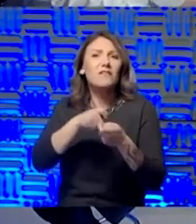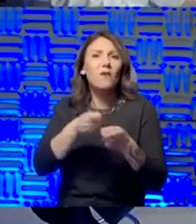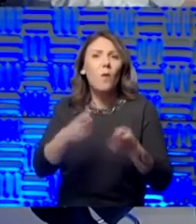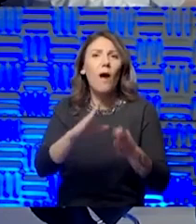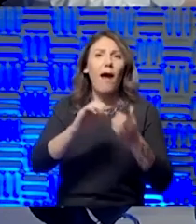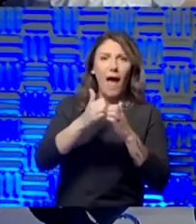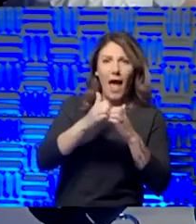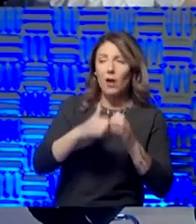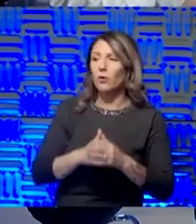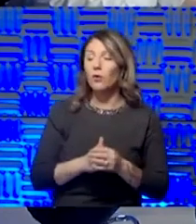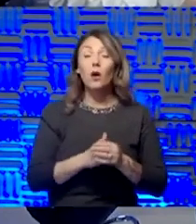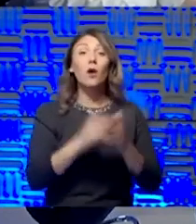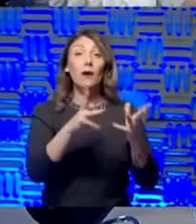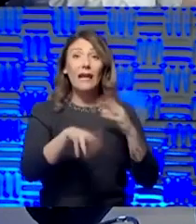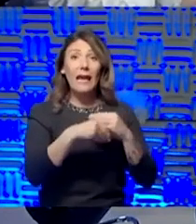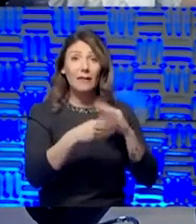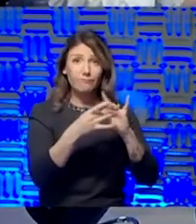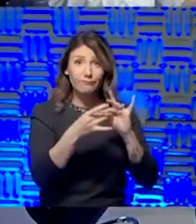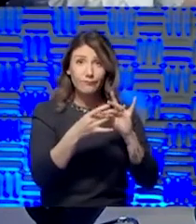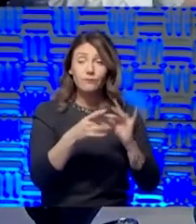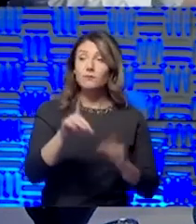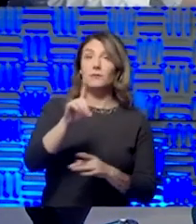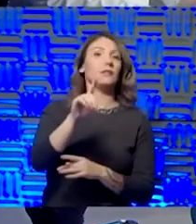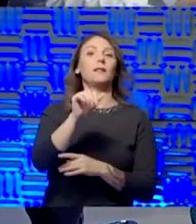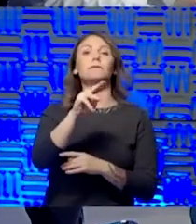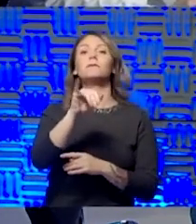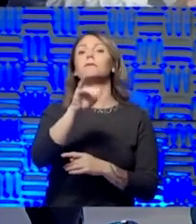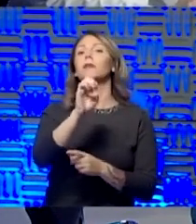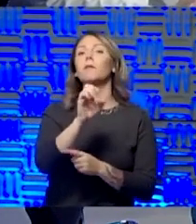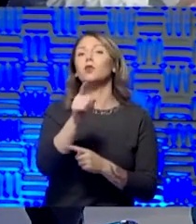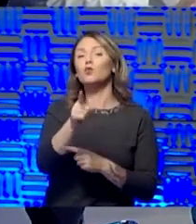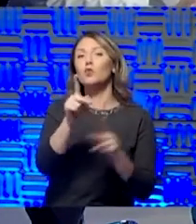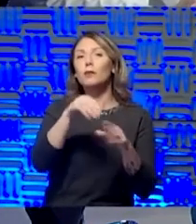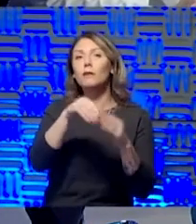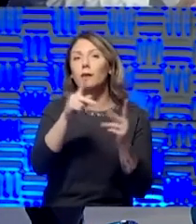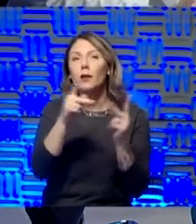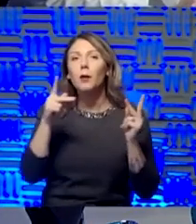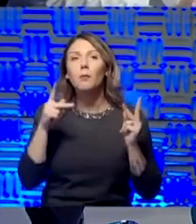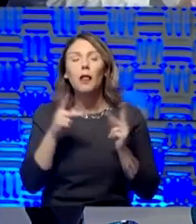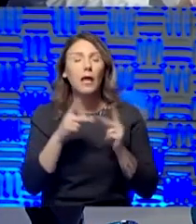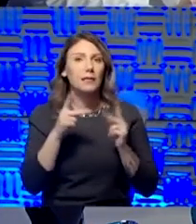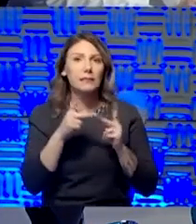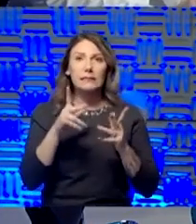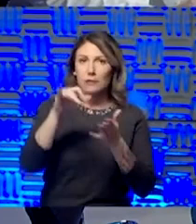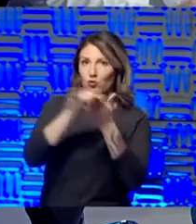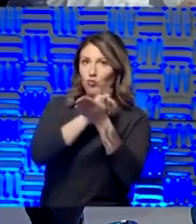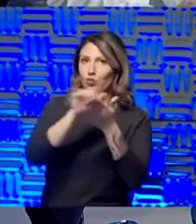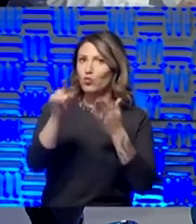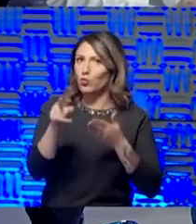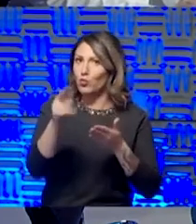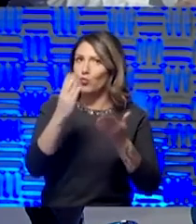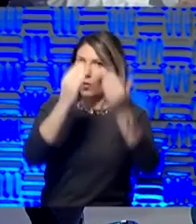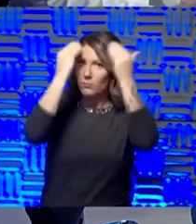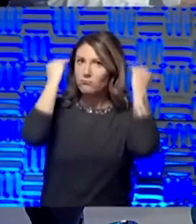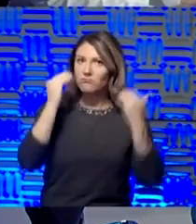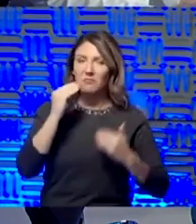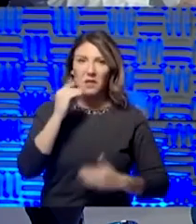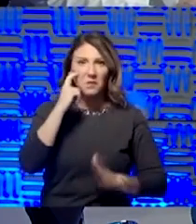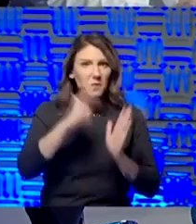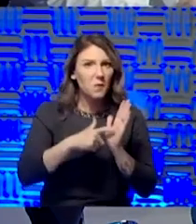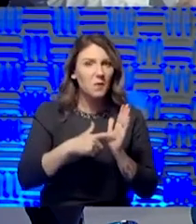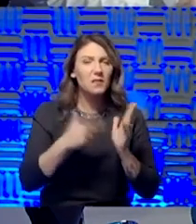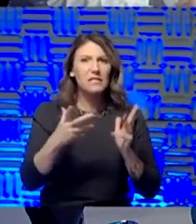is a really important connection to make. And Damien, you were in a place that was, especially in many hospitals, were overwhelmed. As hard as people